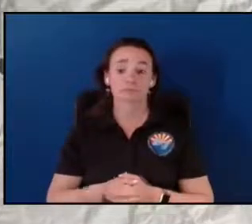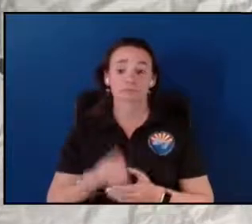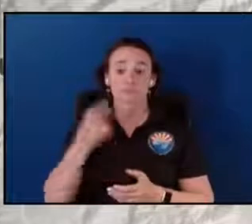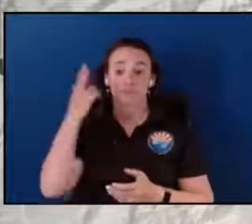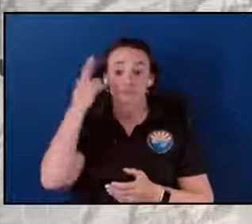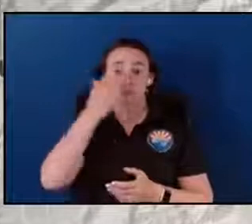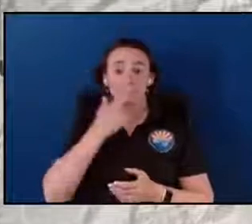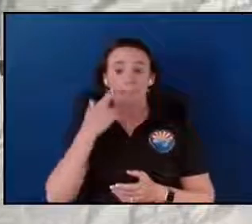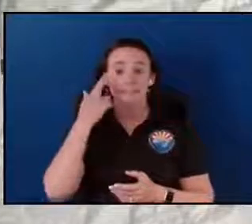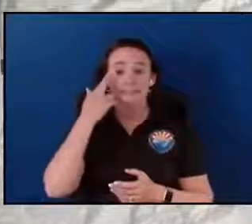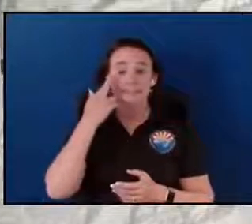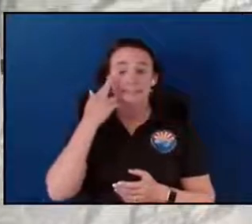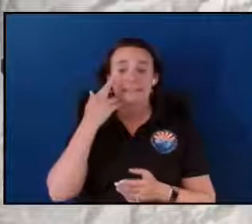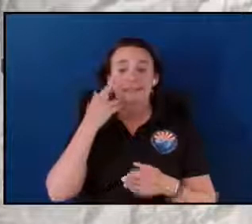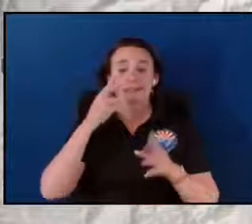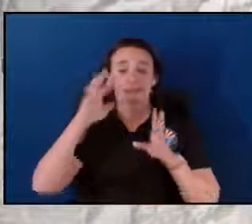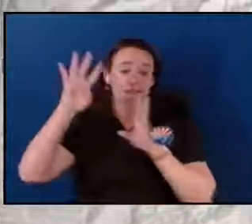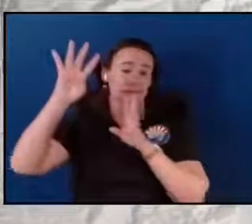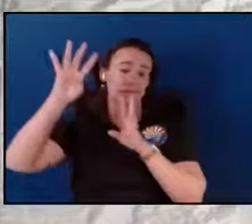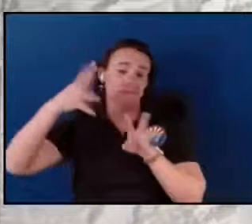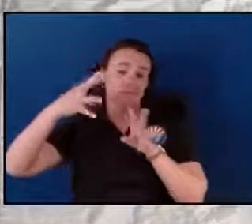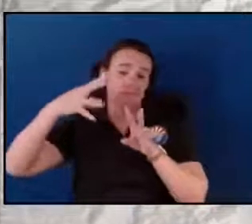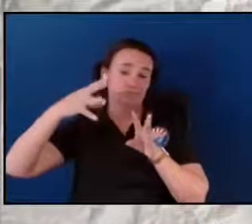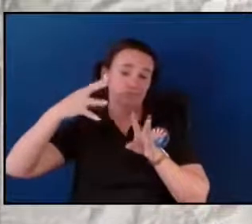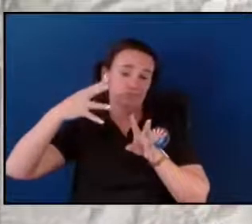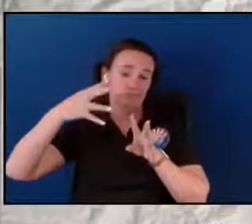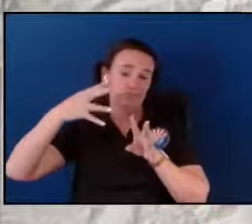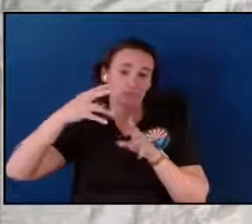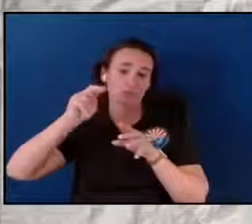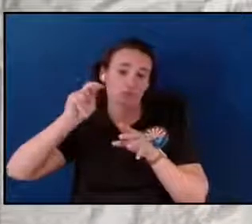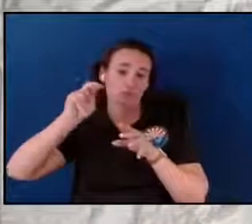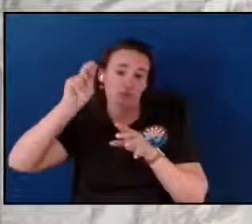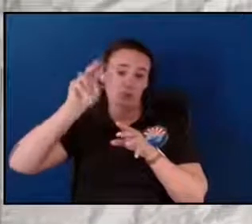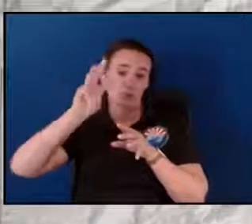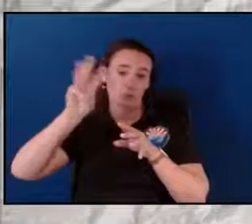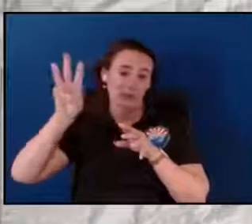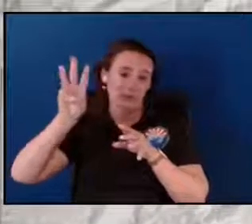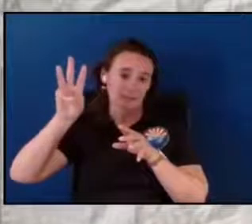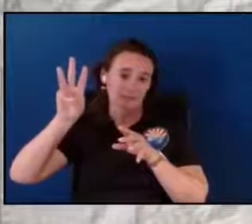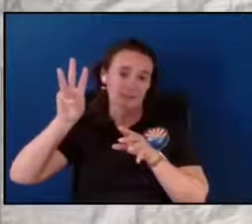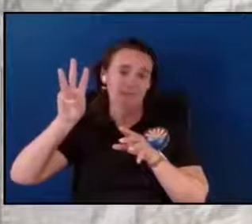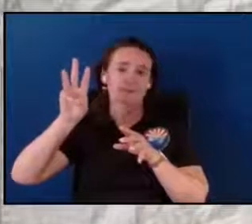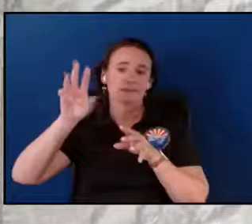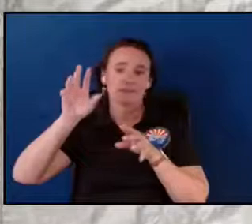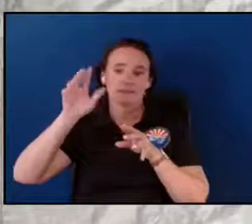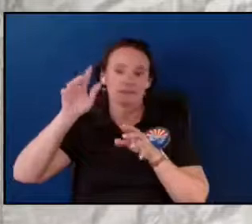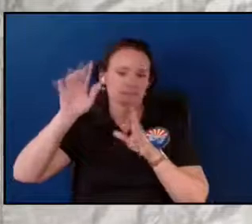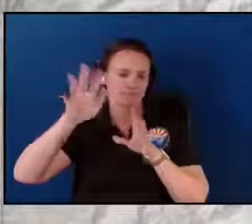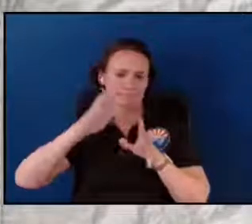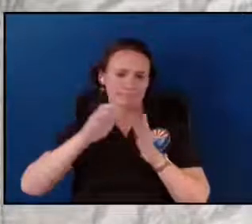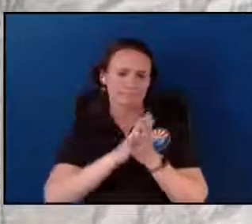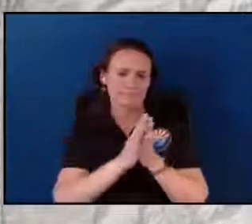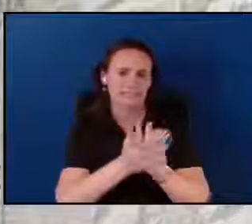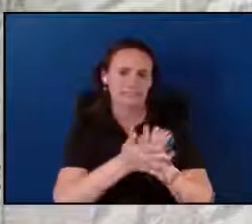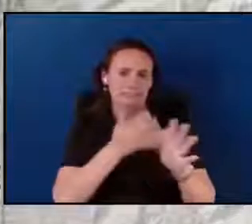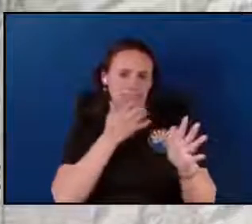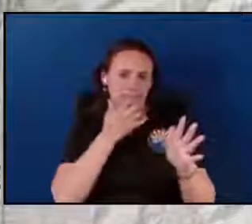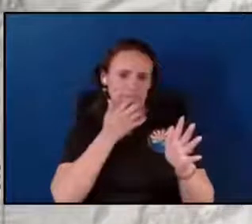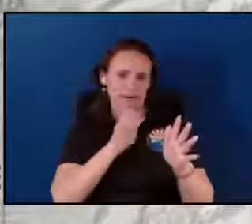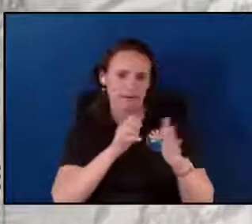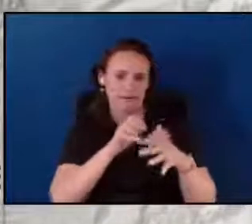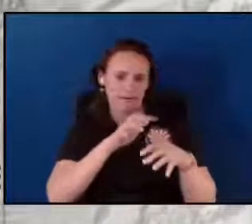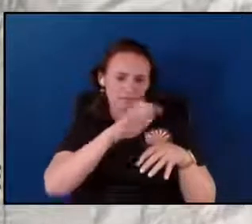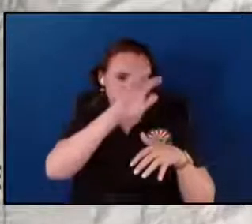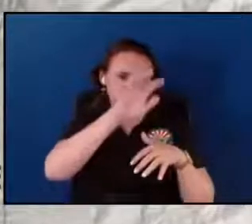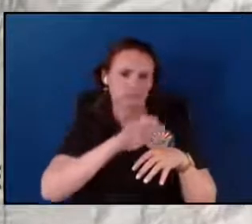the wind was coming out of the northwest. So anything that heated up in these areas had the